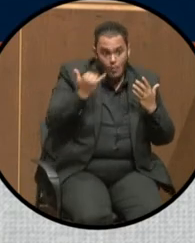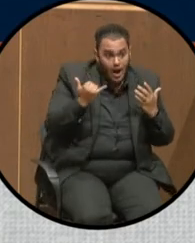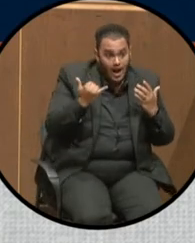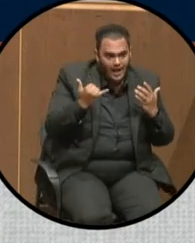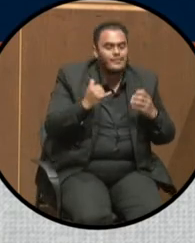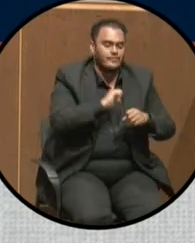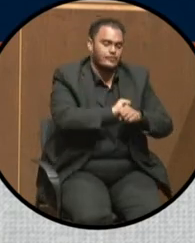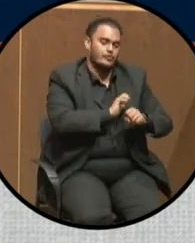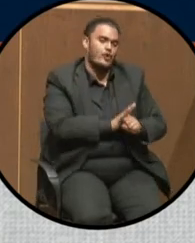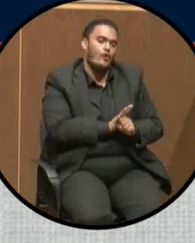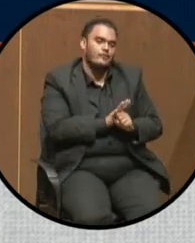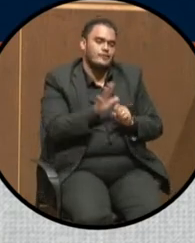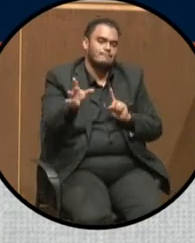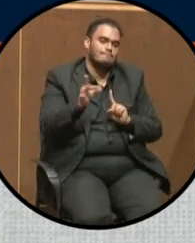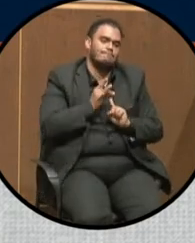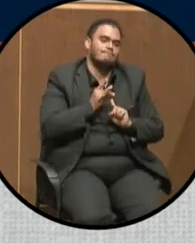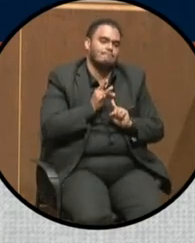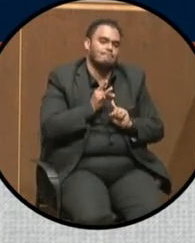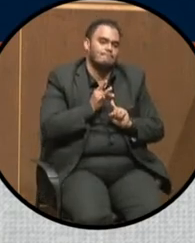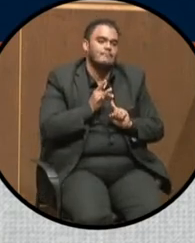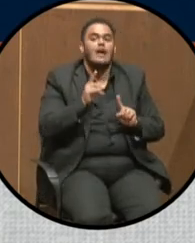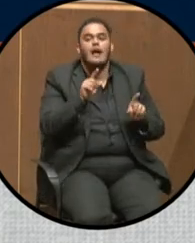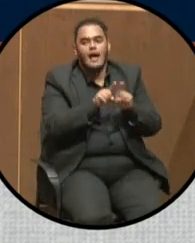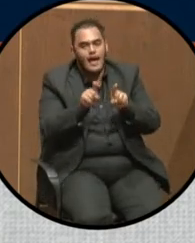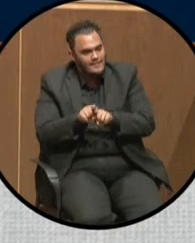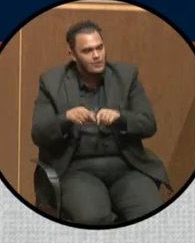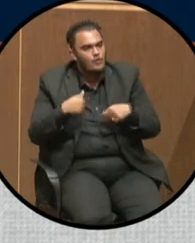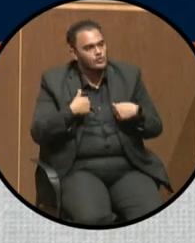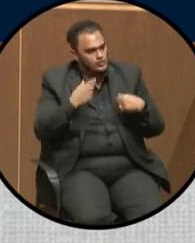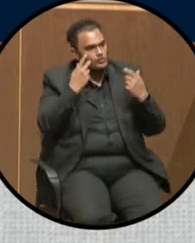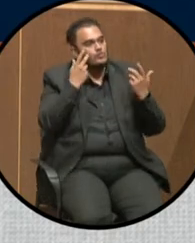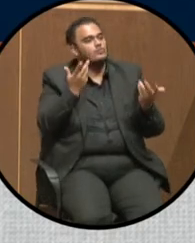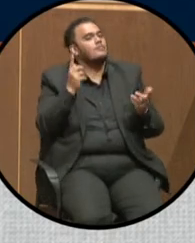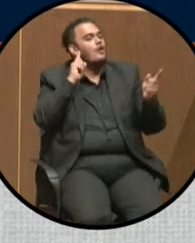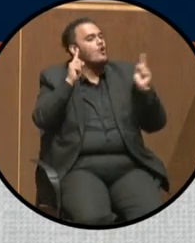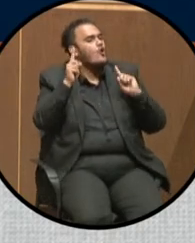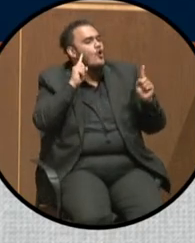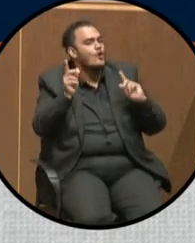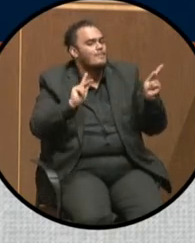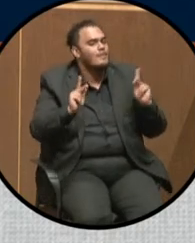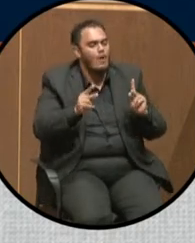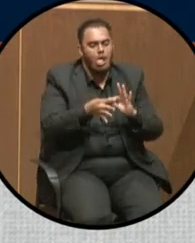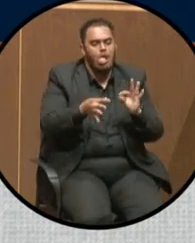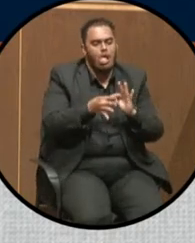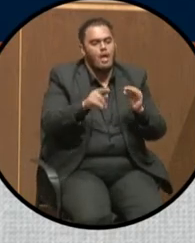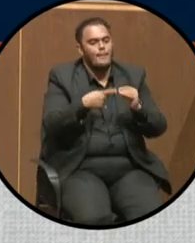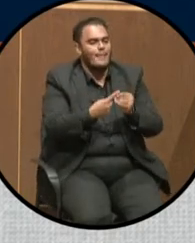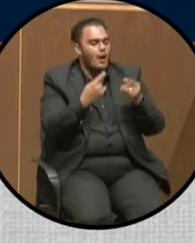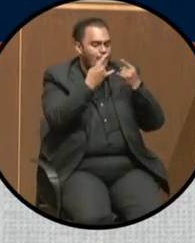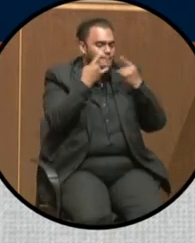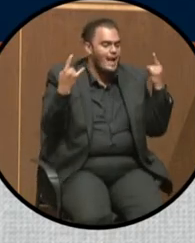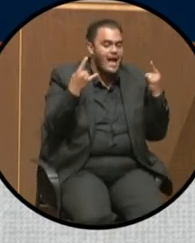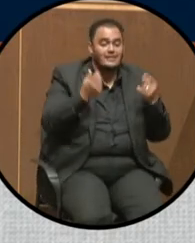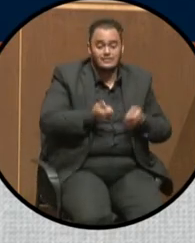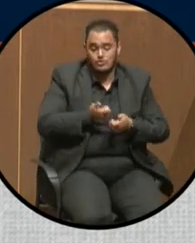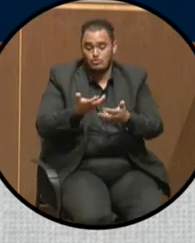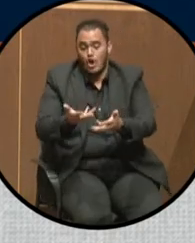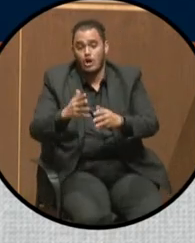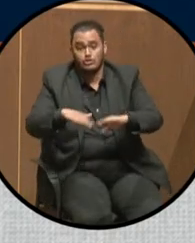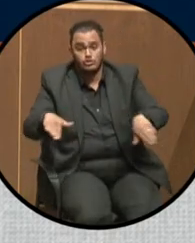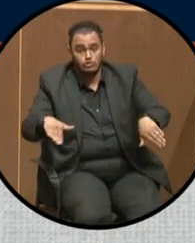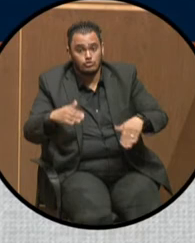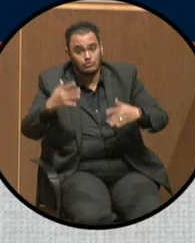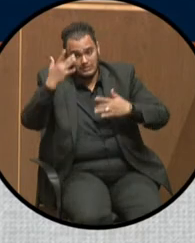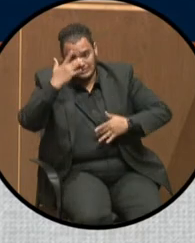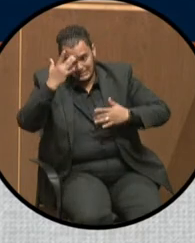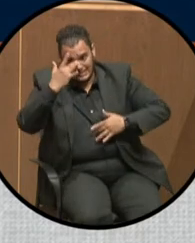COVID. I've also heard lots of claims about masks making our children sick, and generally, that's not the truth. This was